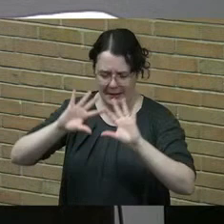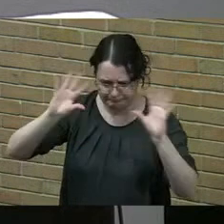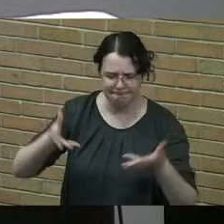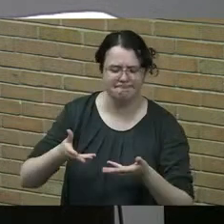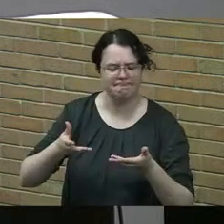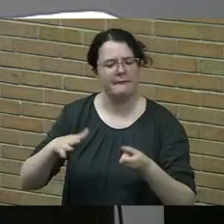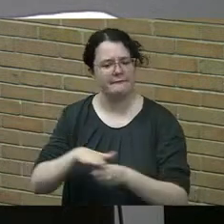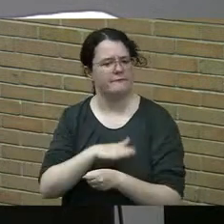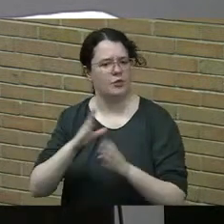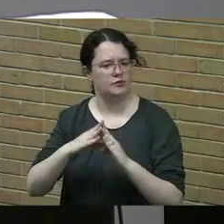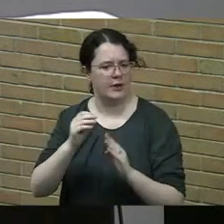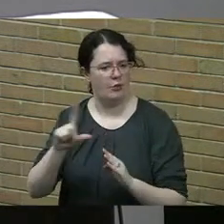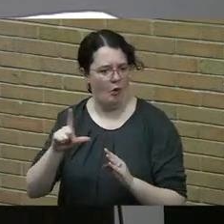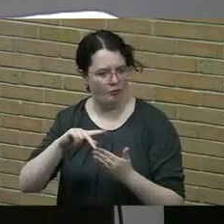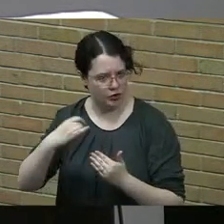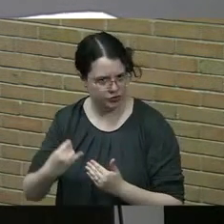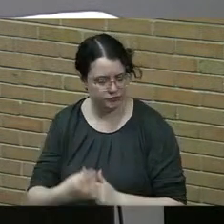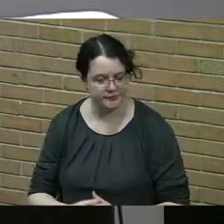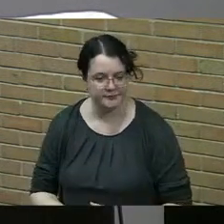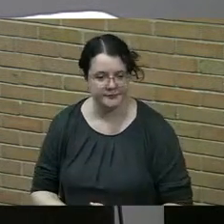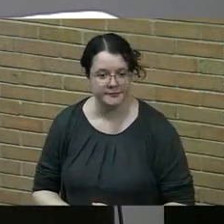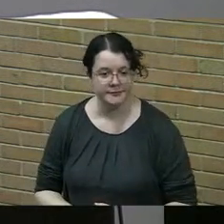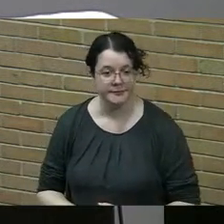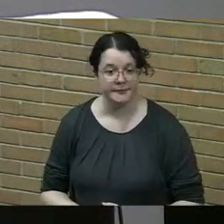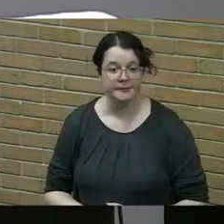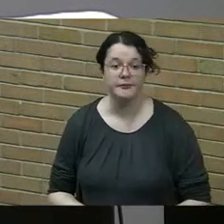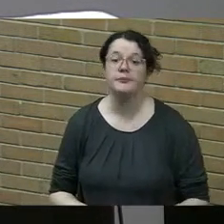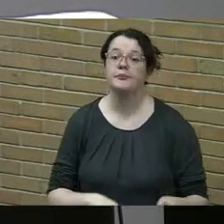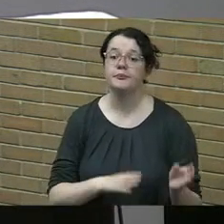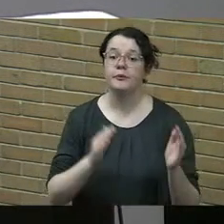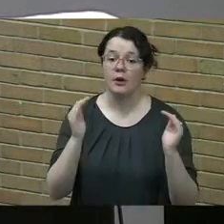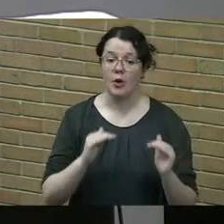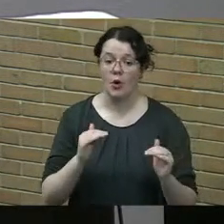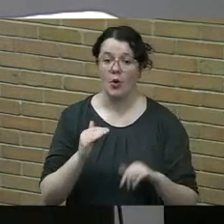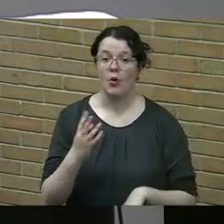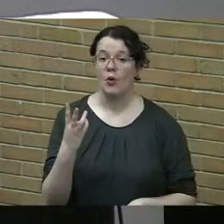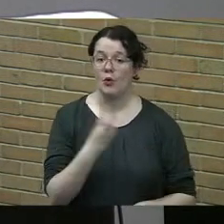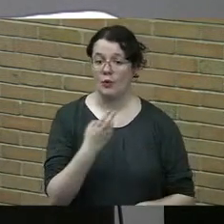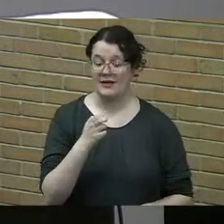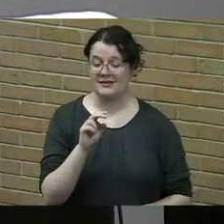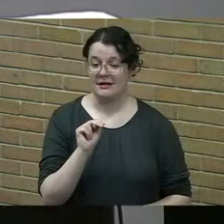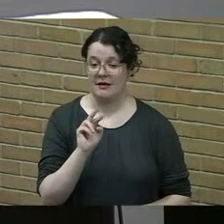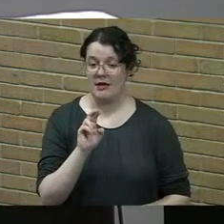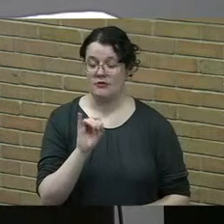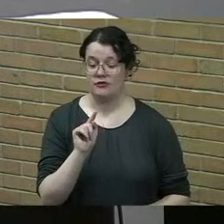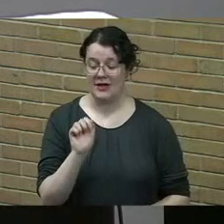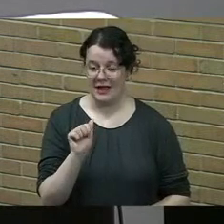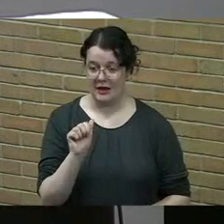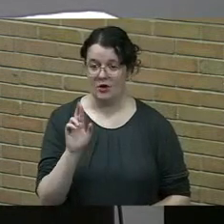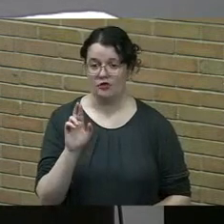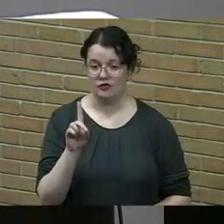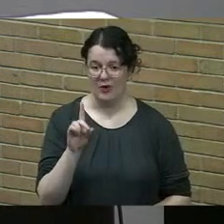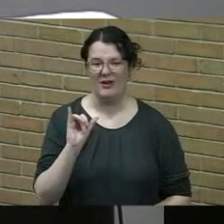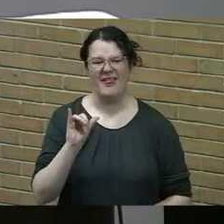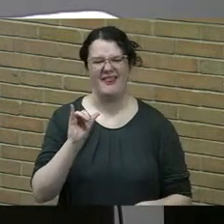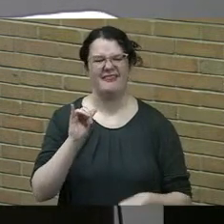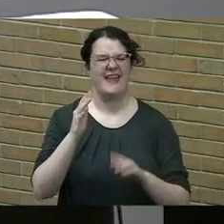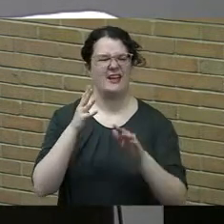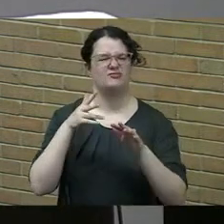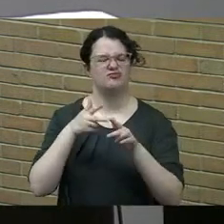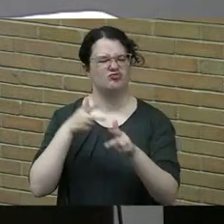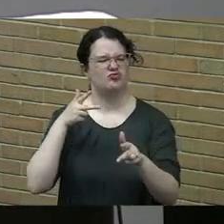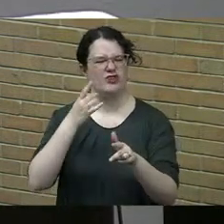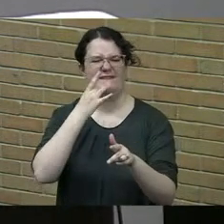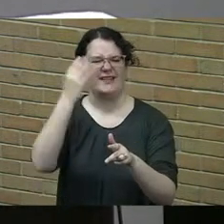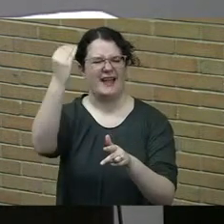project. The West Henrietta Road traffic light timing review, we received an update on that.